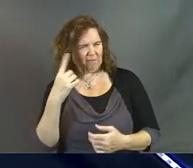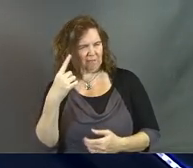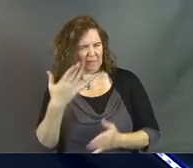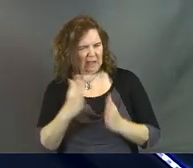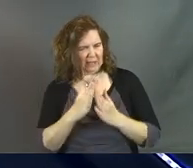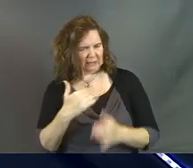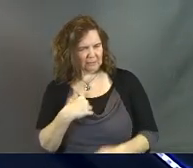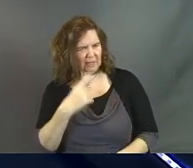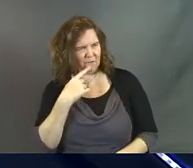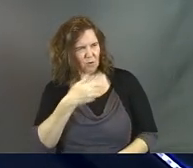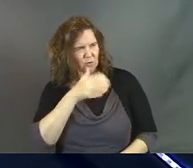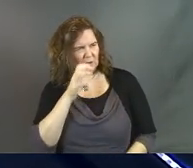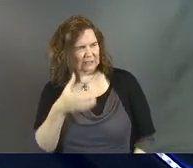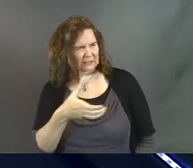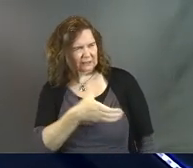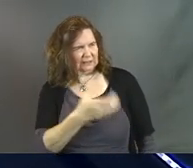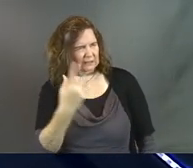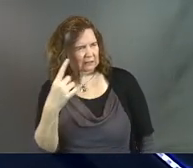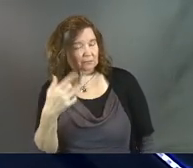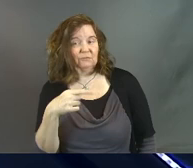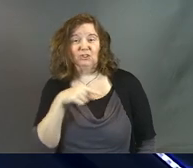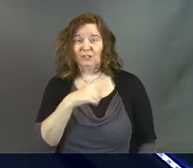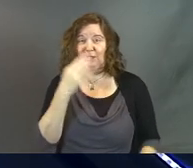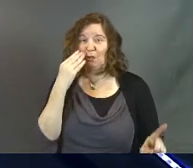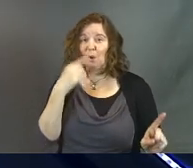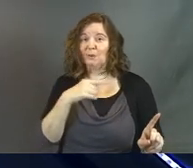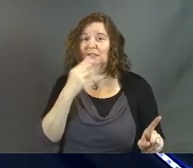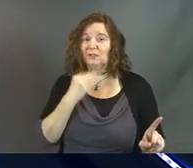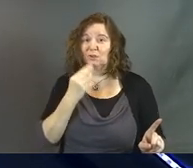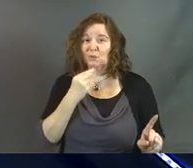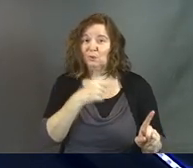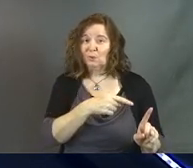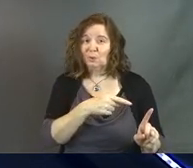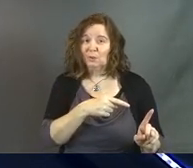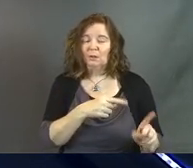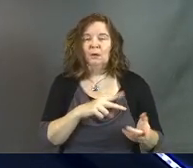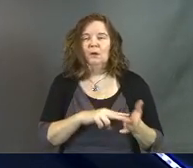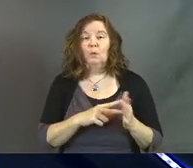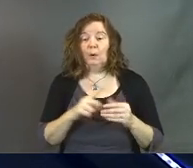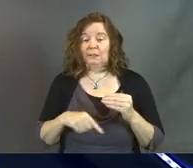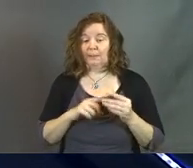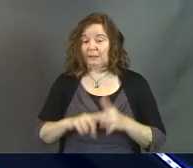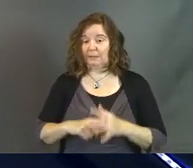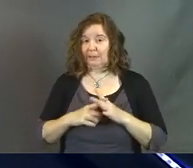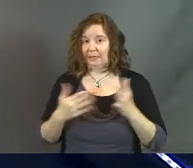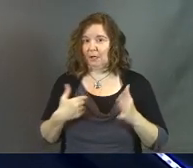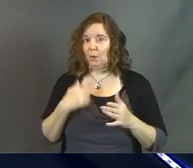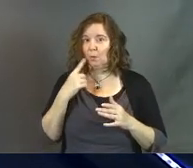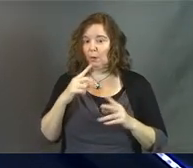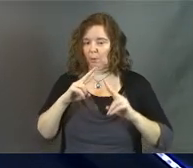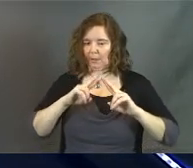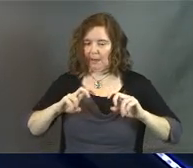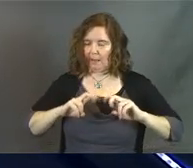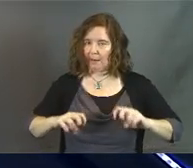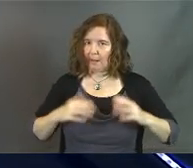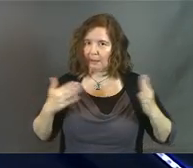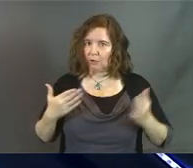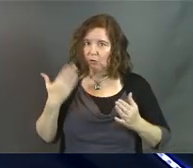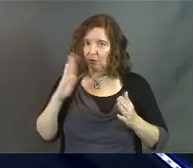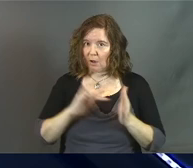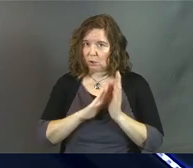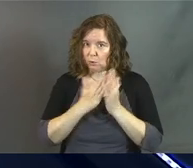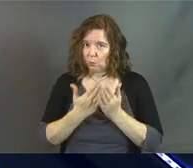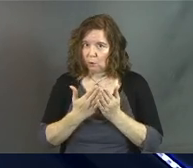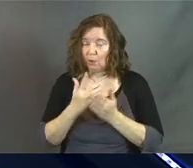me for a drink? She knows he's a Jew. What is about to begin here and what we're going to analyze here in God's